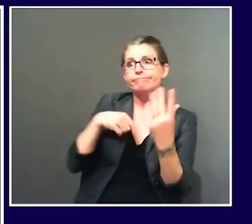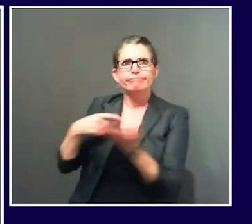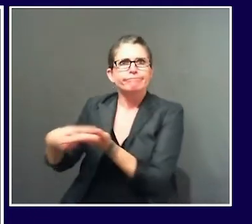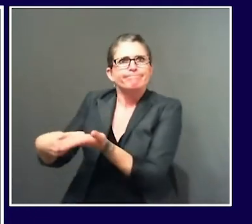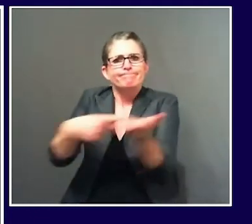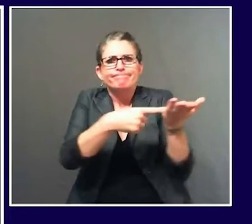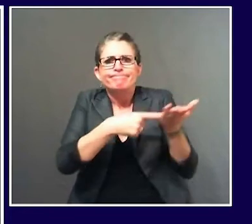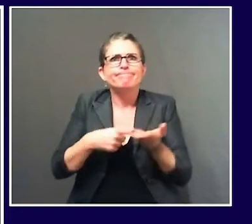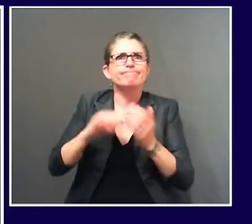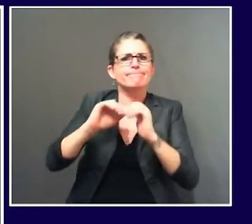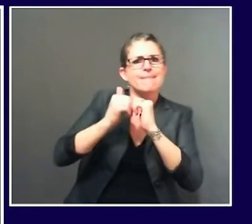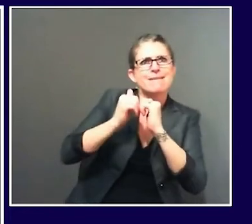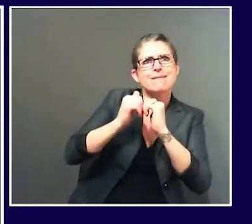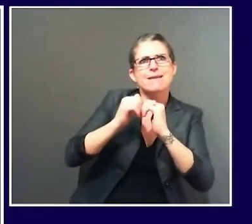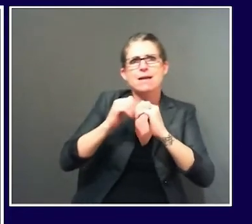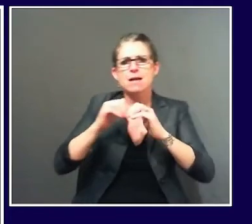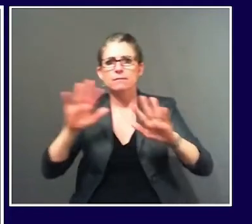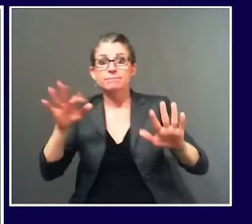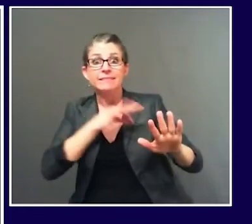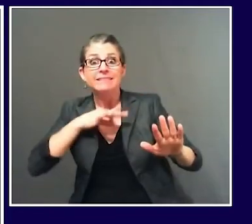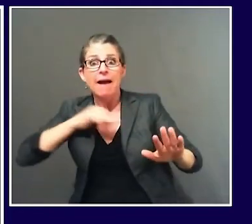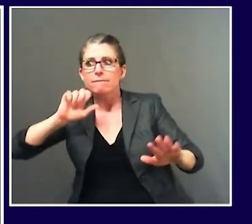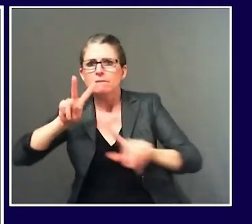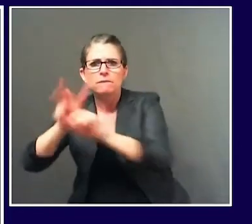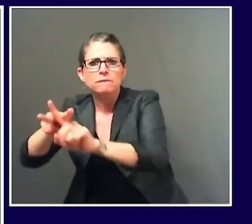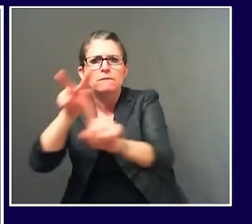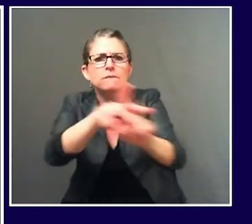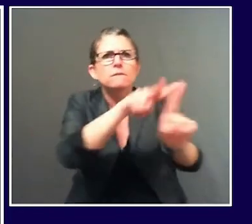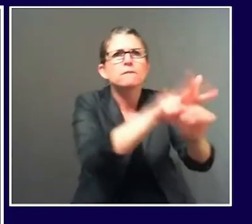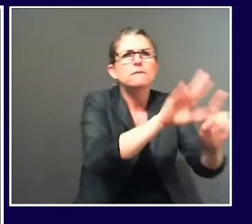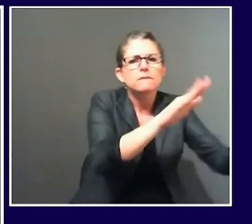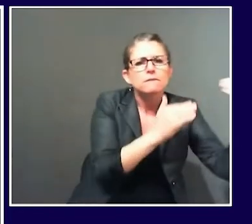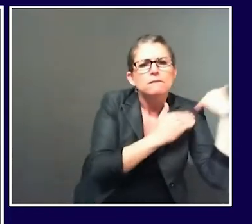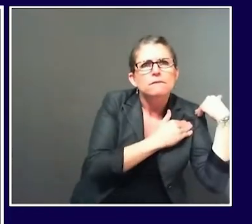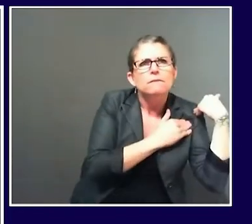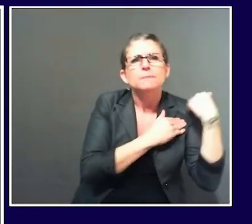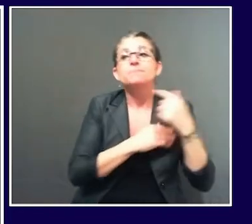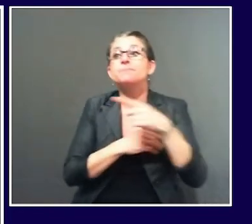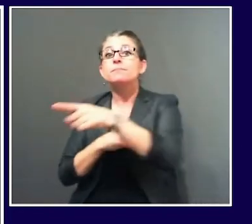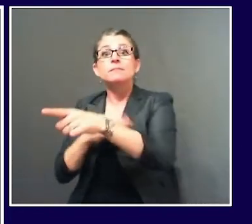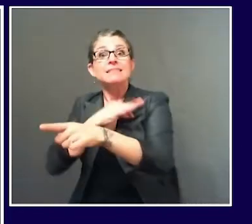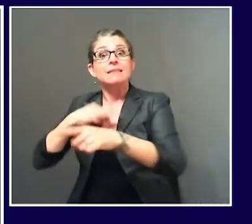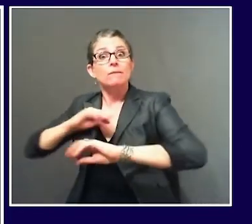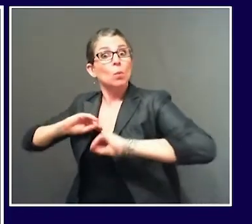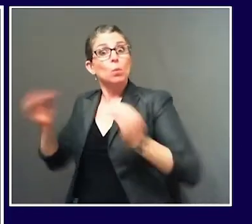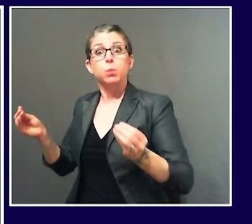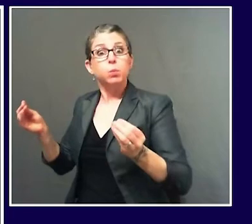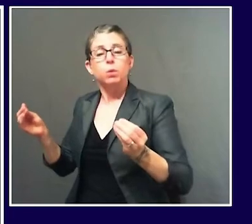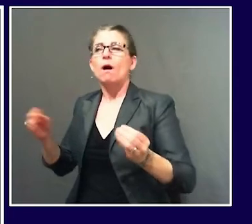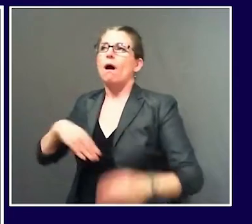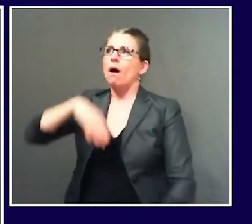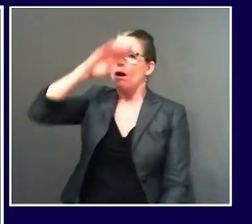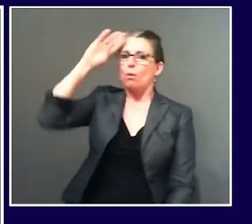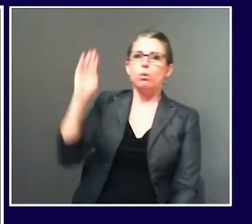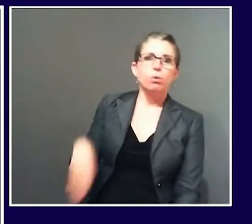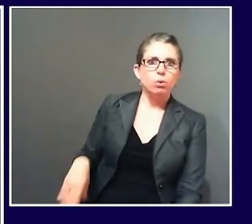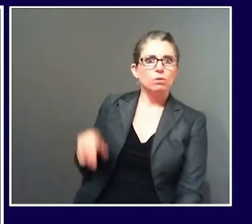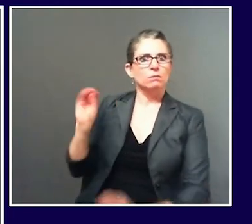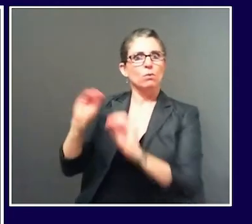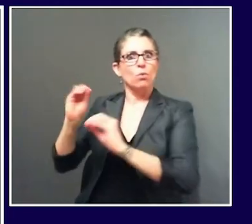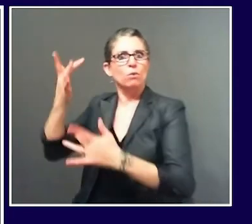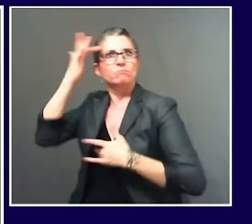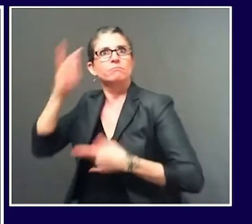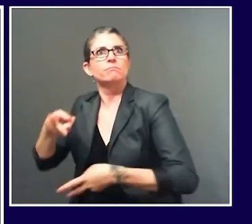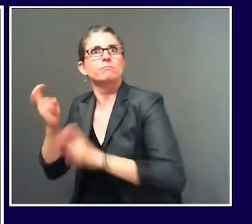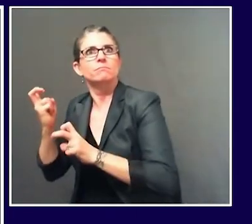who might have tested positive for COVID-19, if the test come back in a different manner. One of the things that